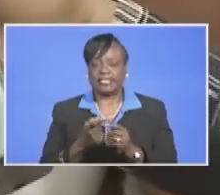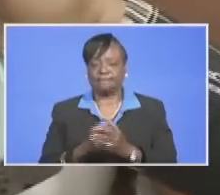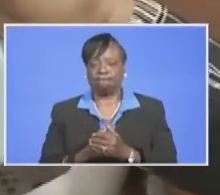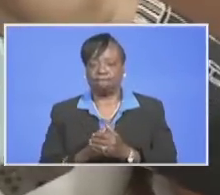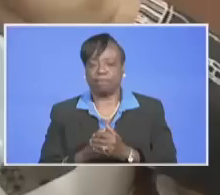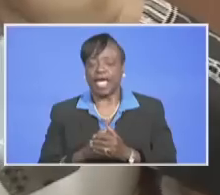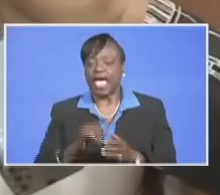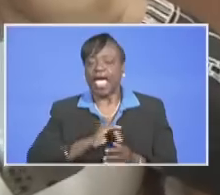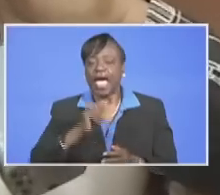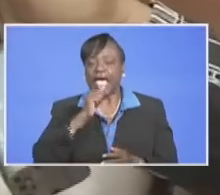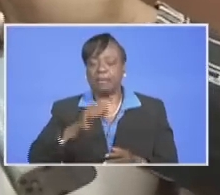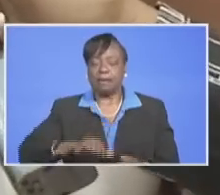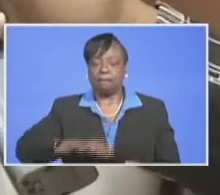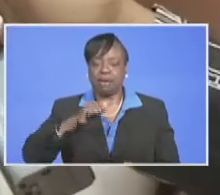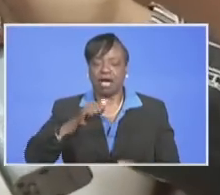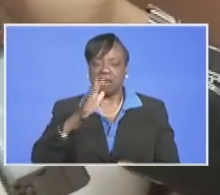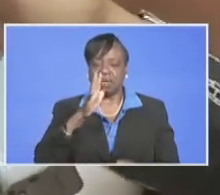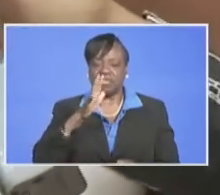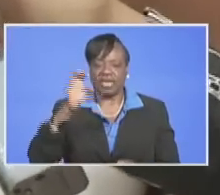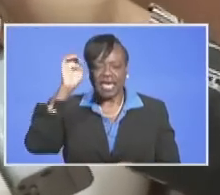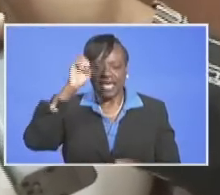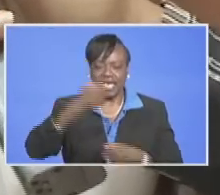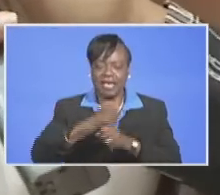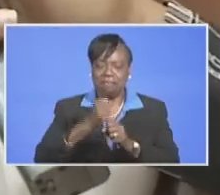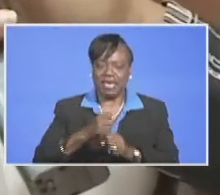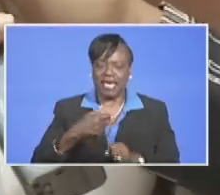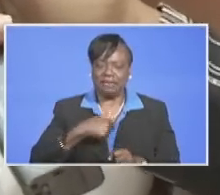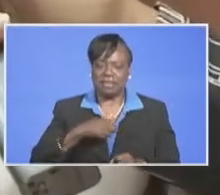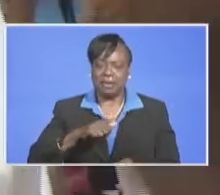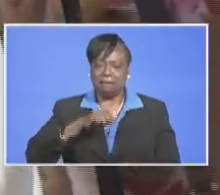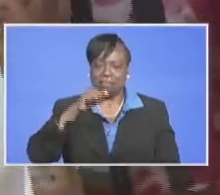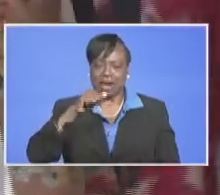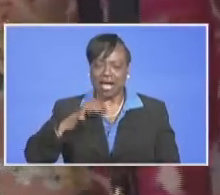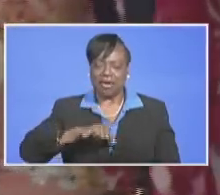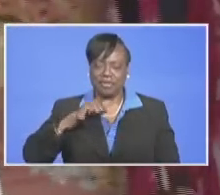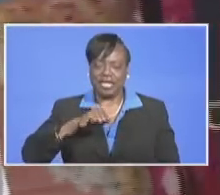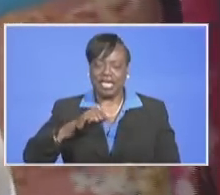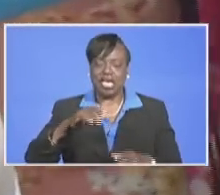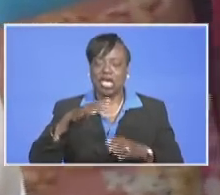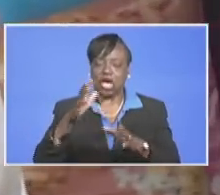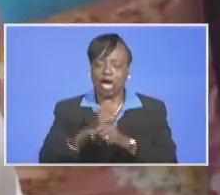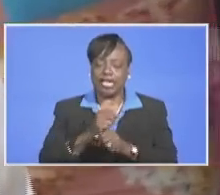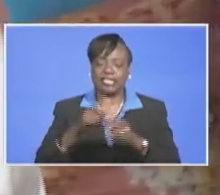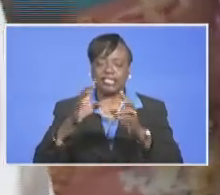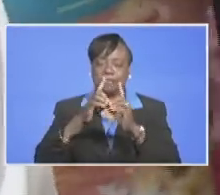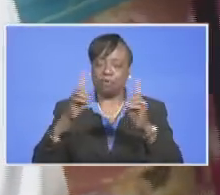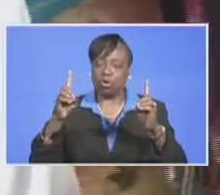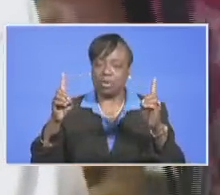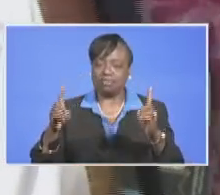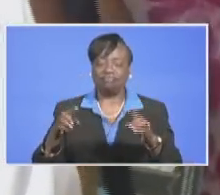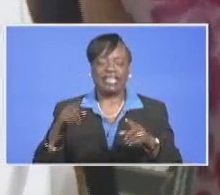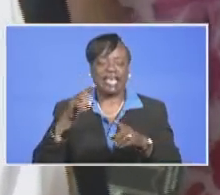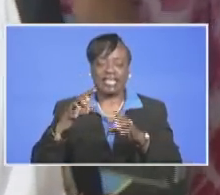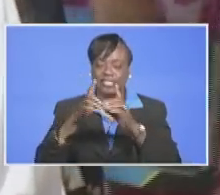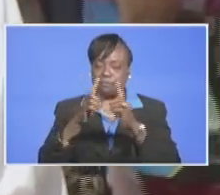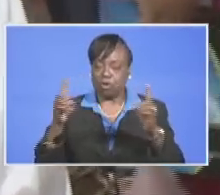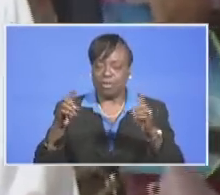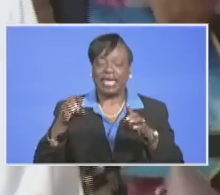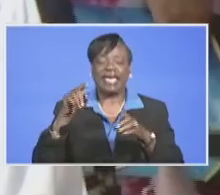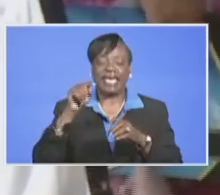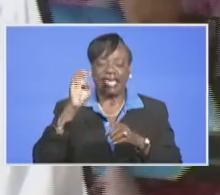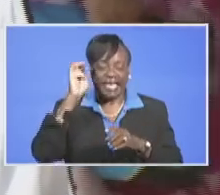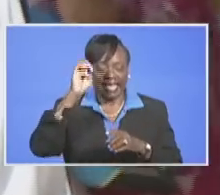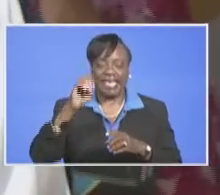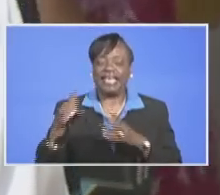parents. I'm a proud mother. He made me proud. He got his diploma. He did well. I mean, it's just getting started for him, so gave him a day or two to